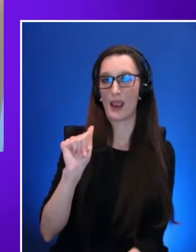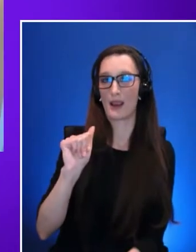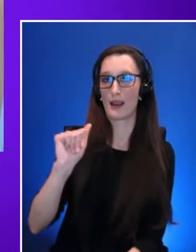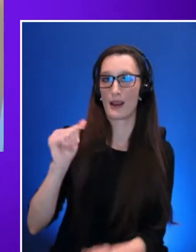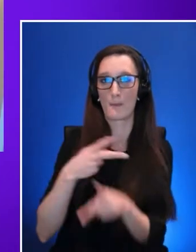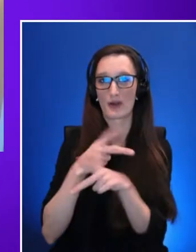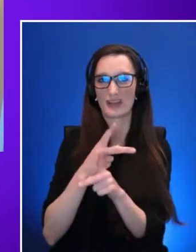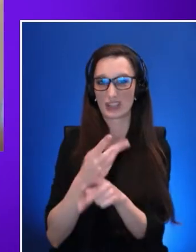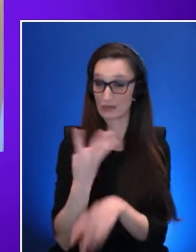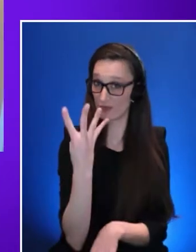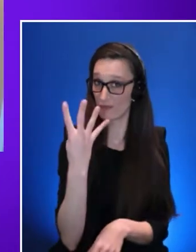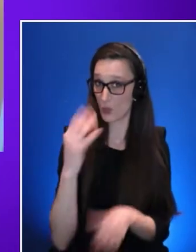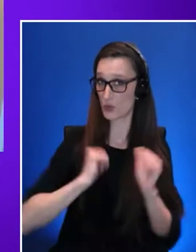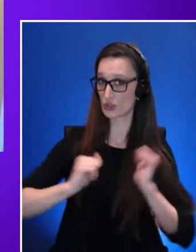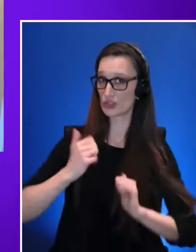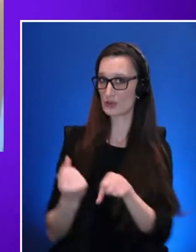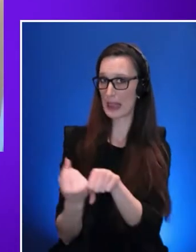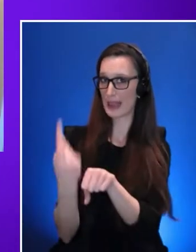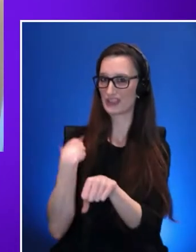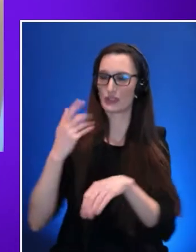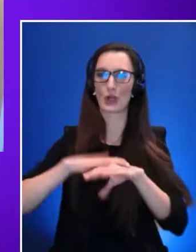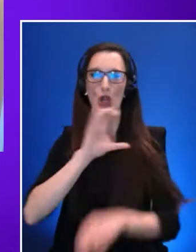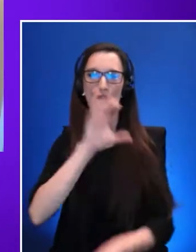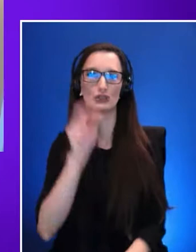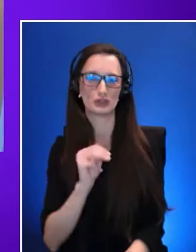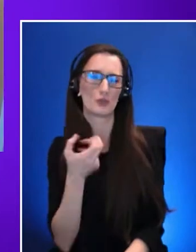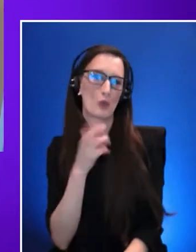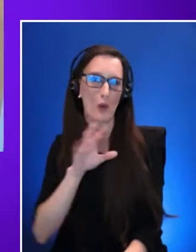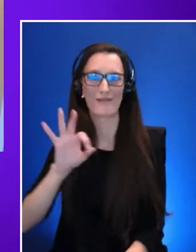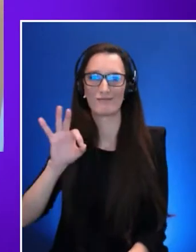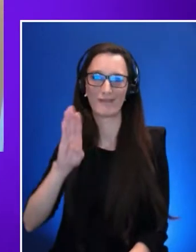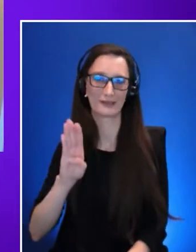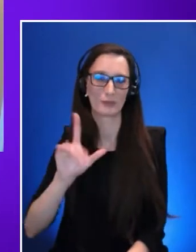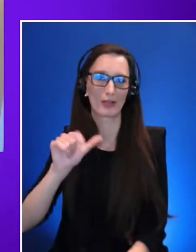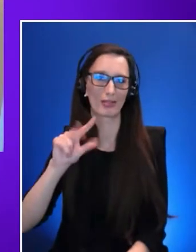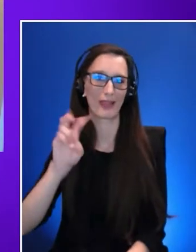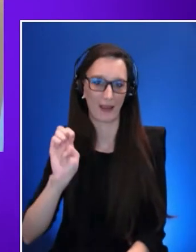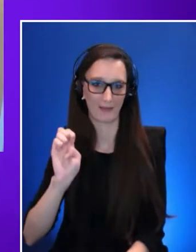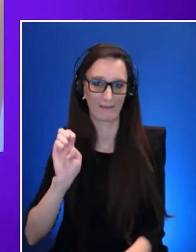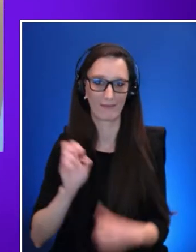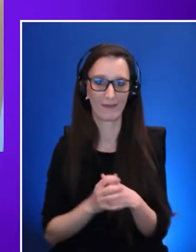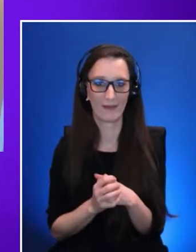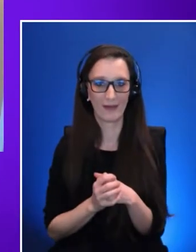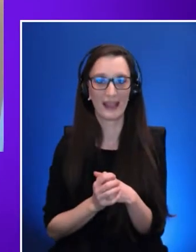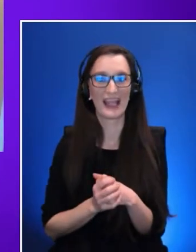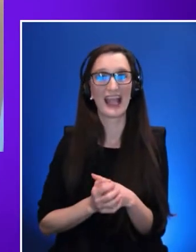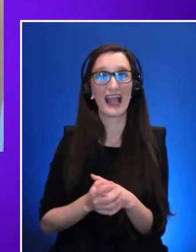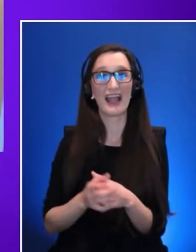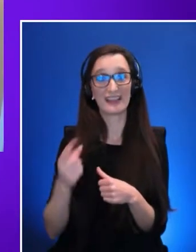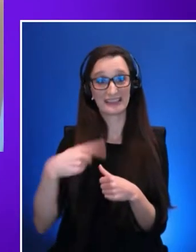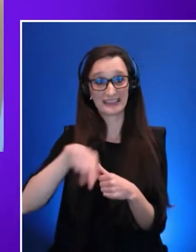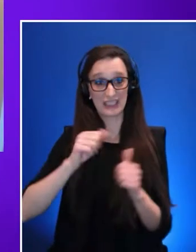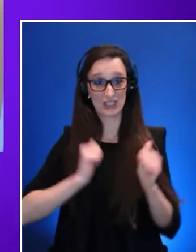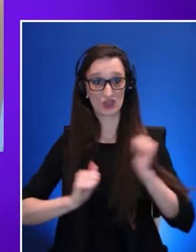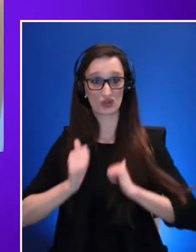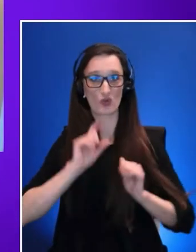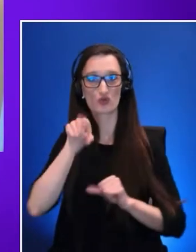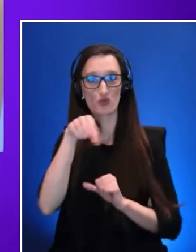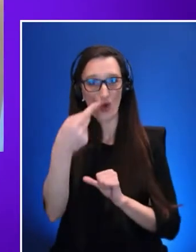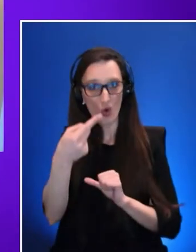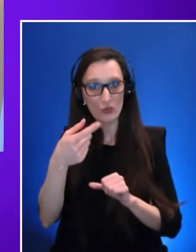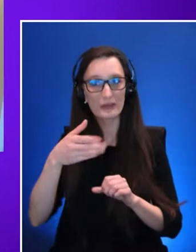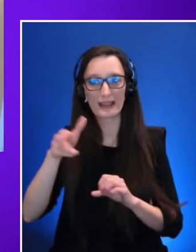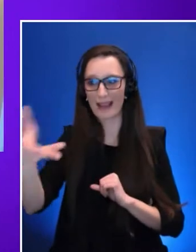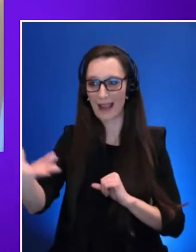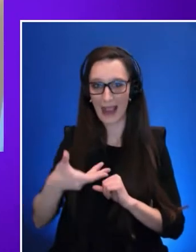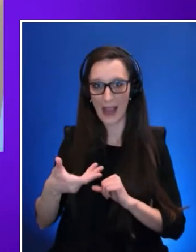on Zoom, effectively on Facebook Live. And these shows employed only performers and